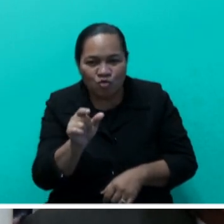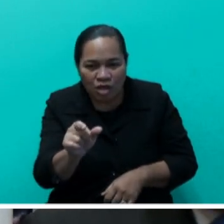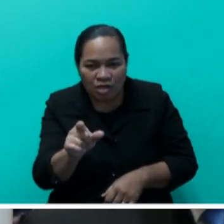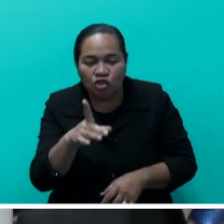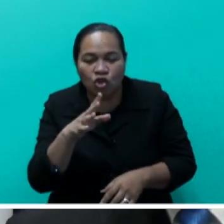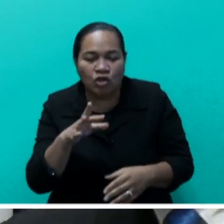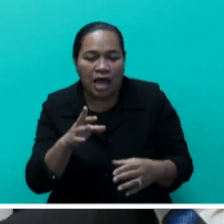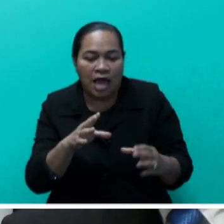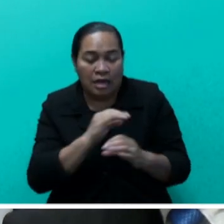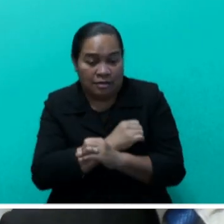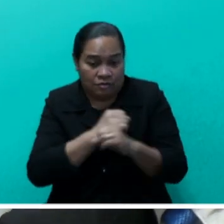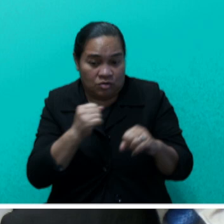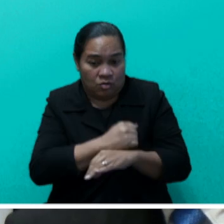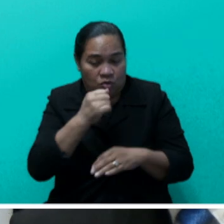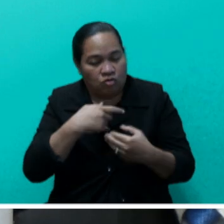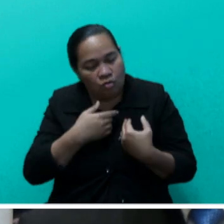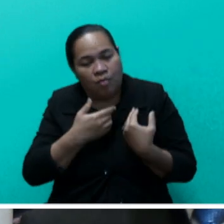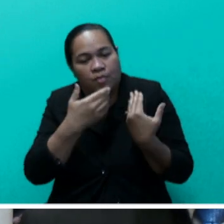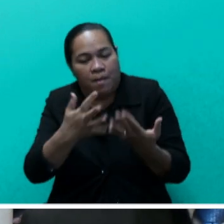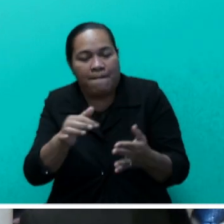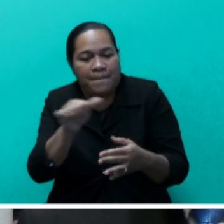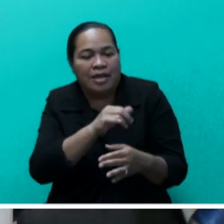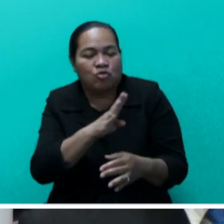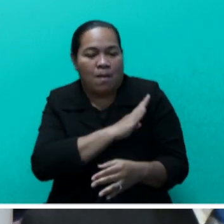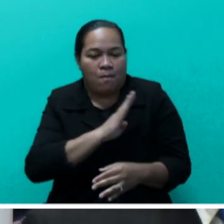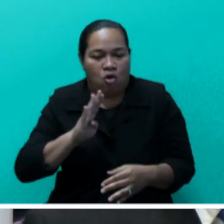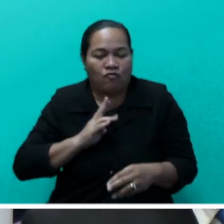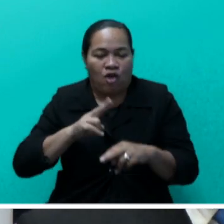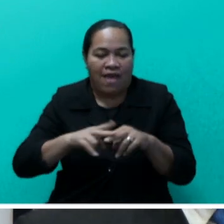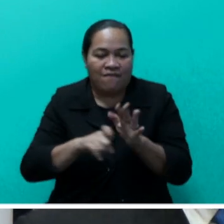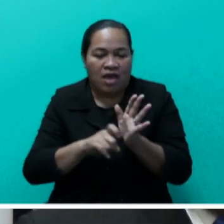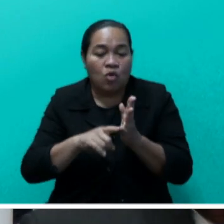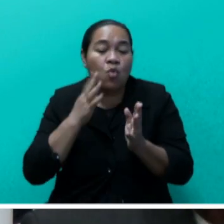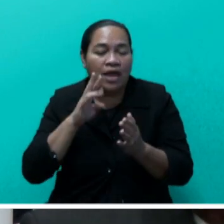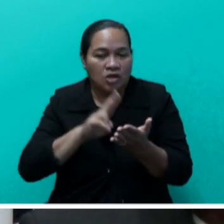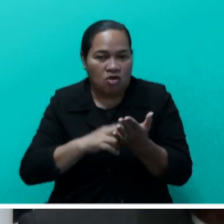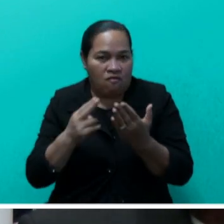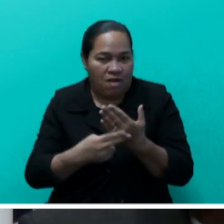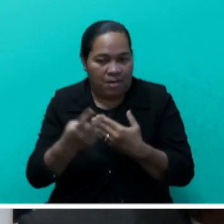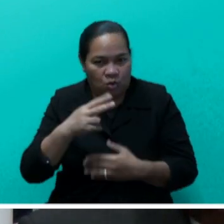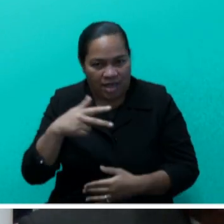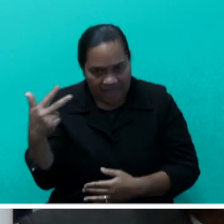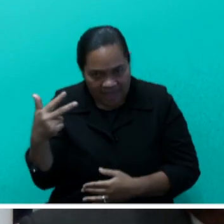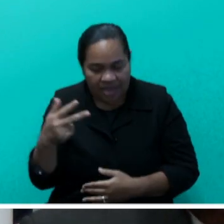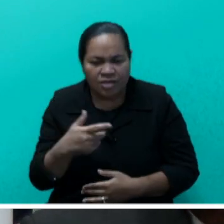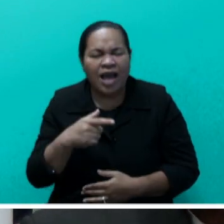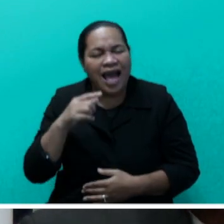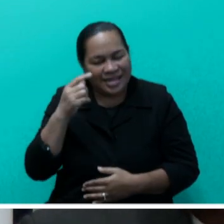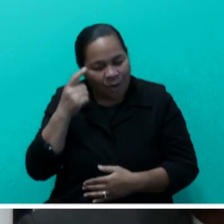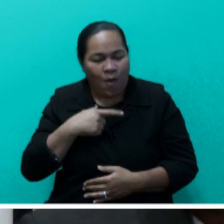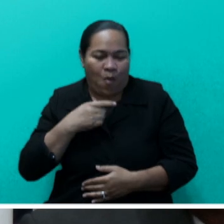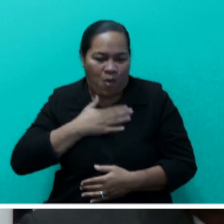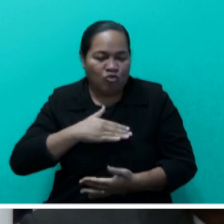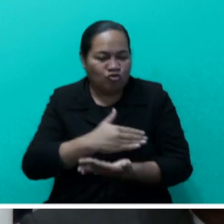to the board of the FRU on the 28th of November, sir. And so I just thought I'd share that to the